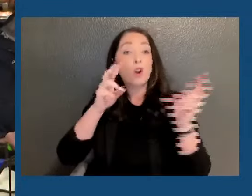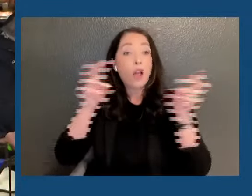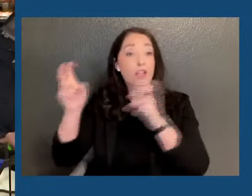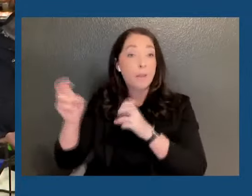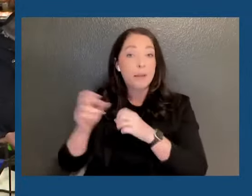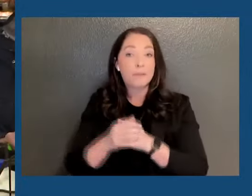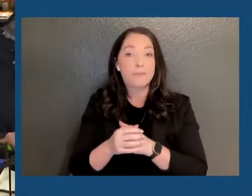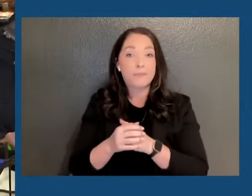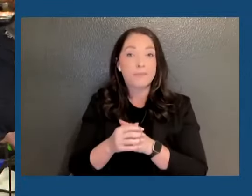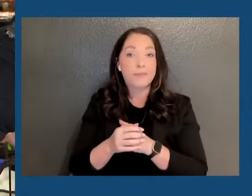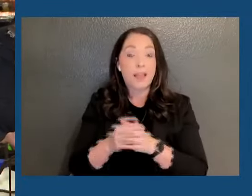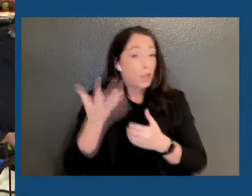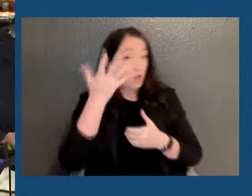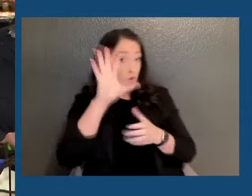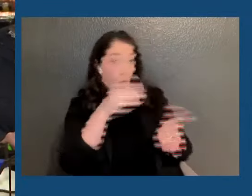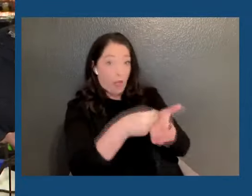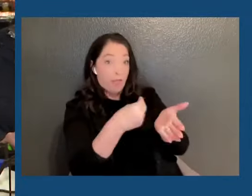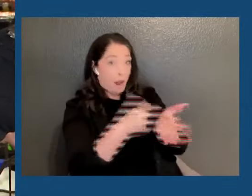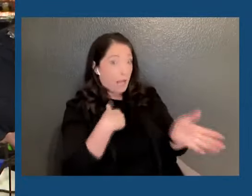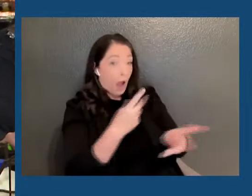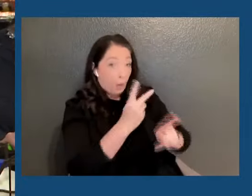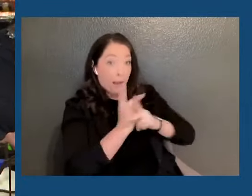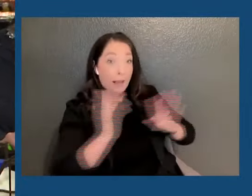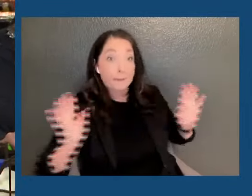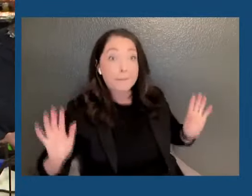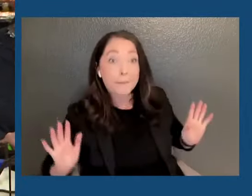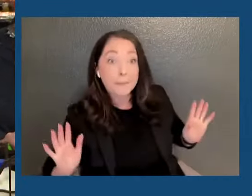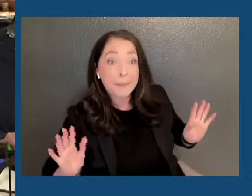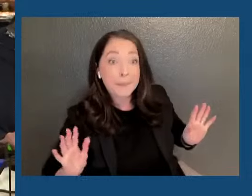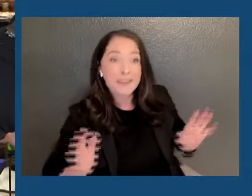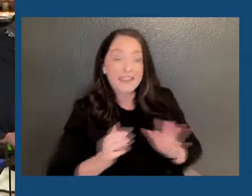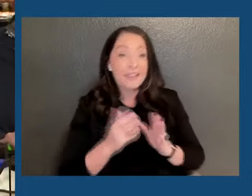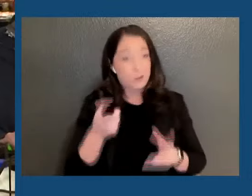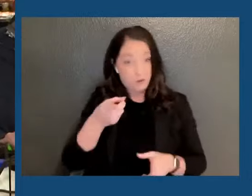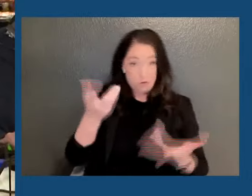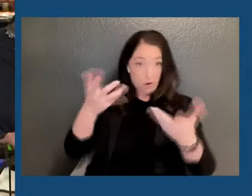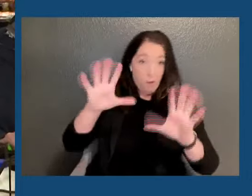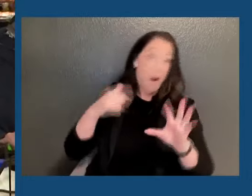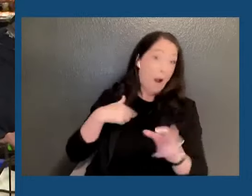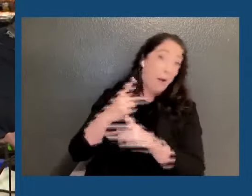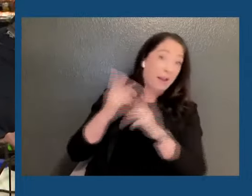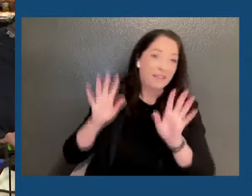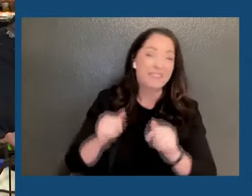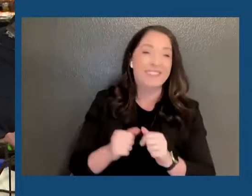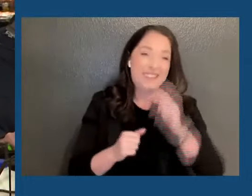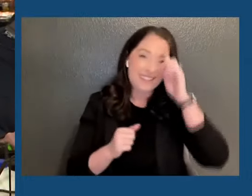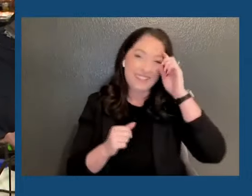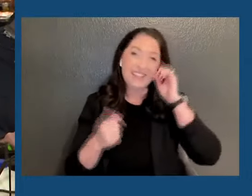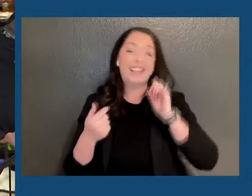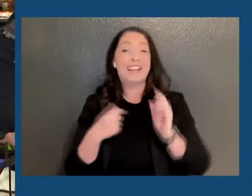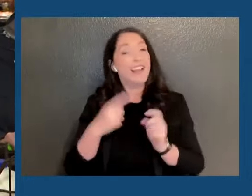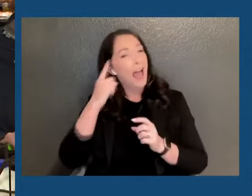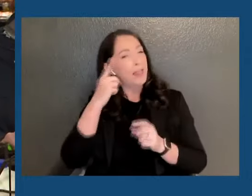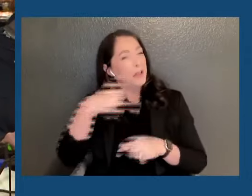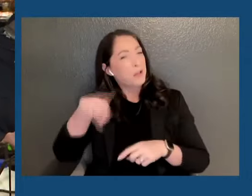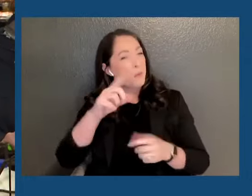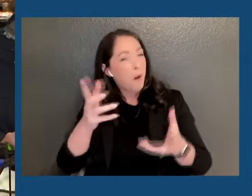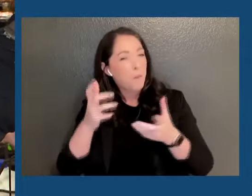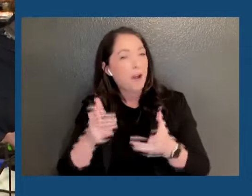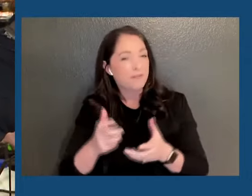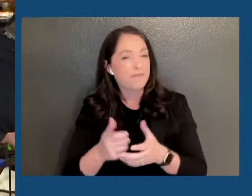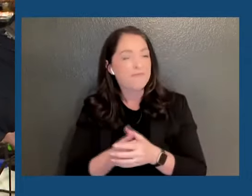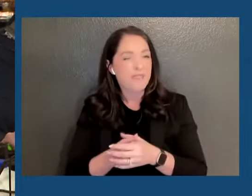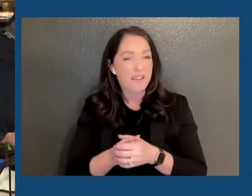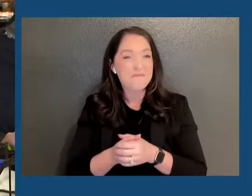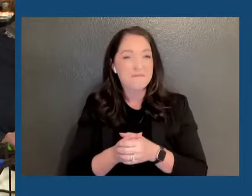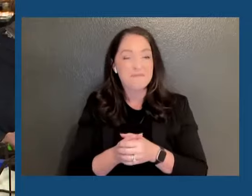I'll keep it. Because when it's got your name, I'll be happy to. Anybody who doesn't want this, I fear you all do. WAMC. Governor